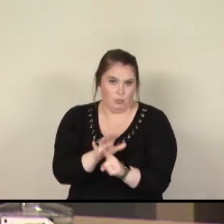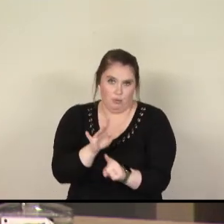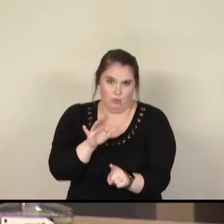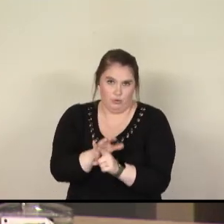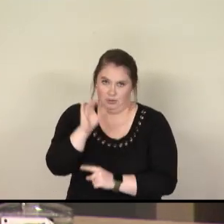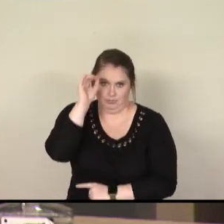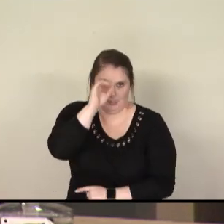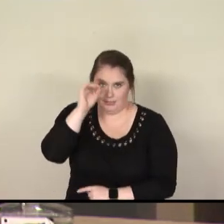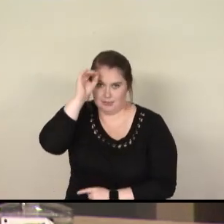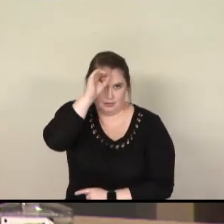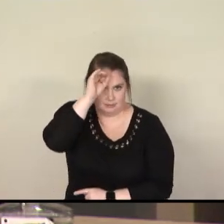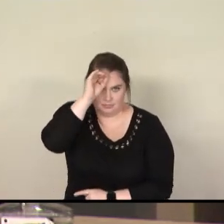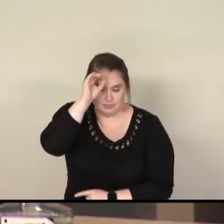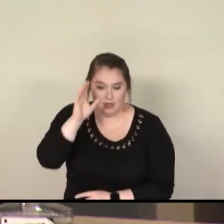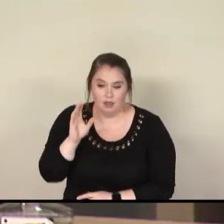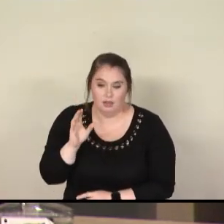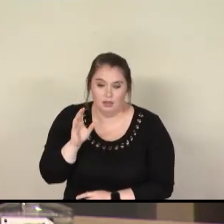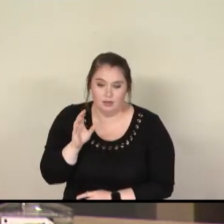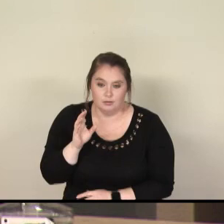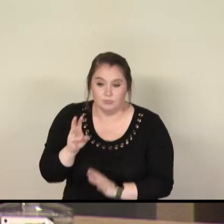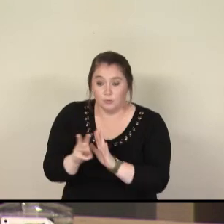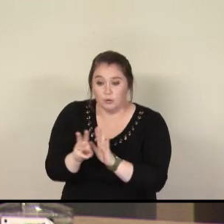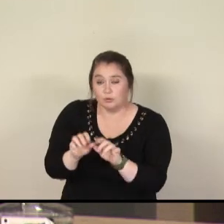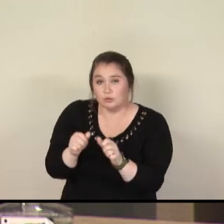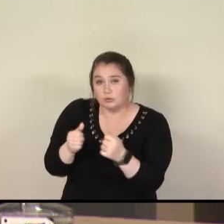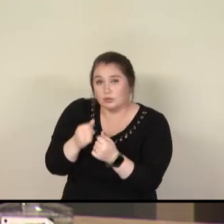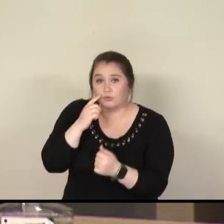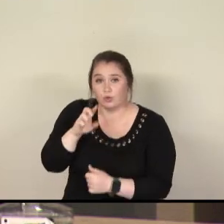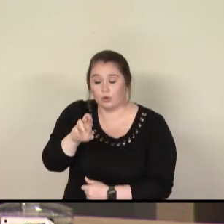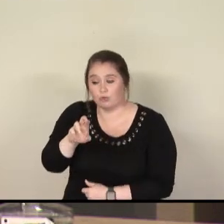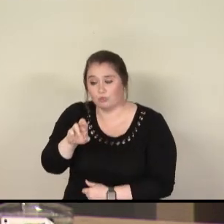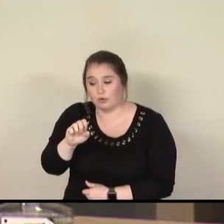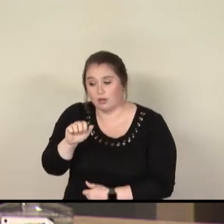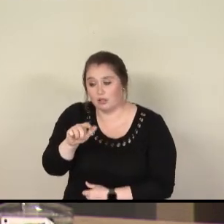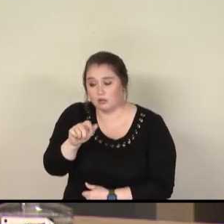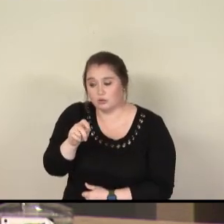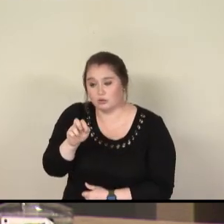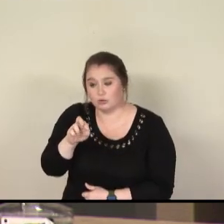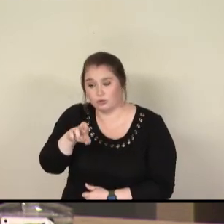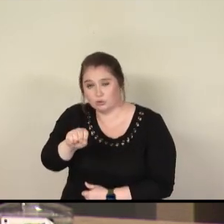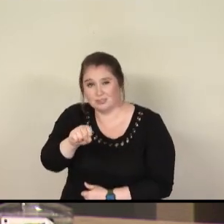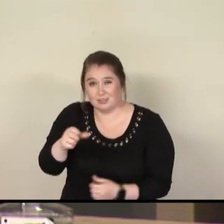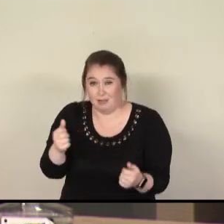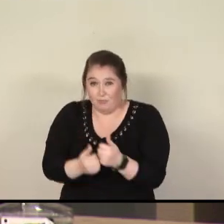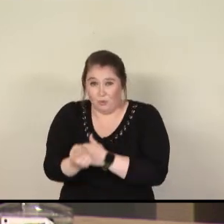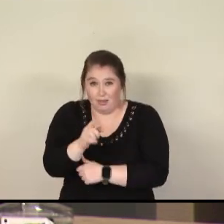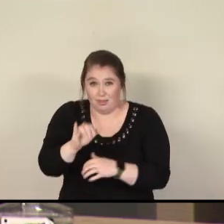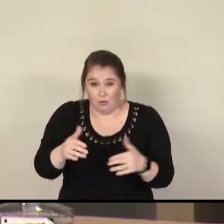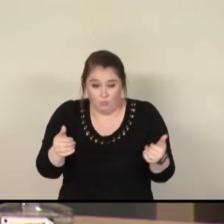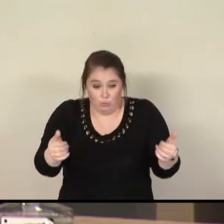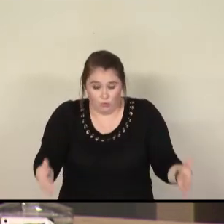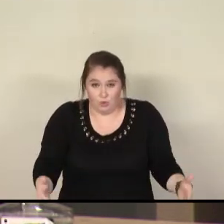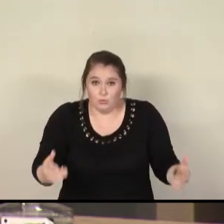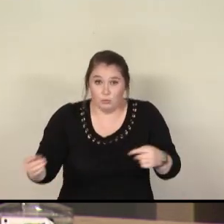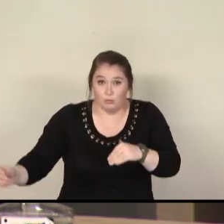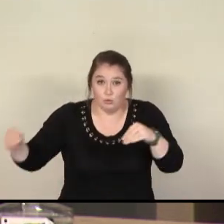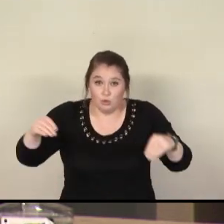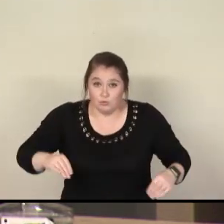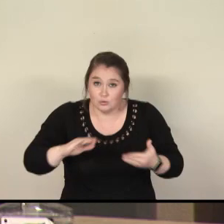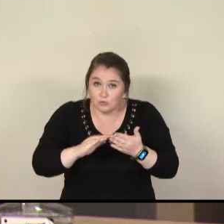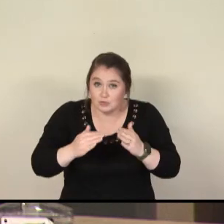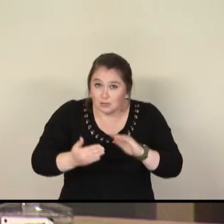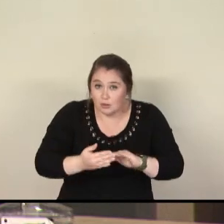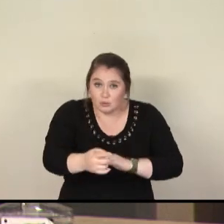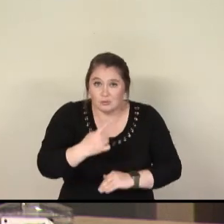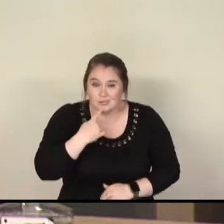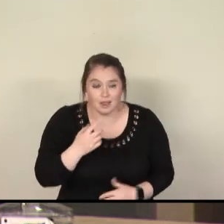out of the Waco Association of Realtors and many of the realtors that are in that realm. When you move to town, you say, where would